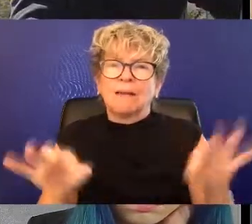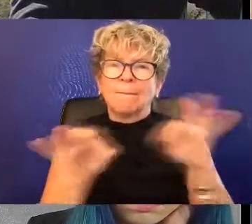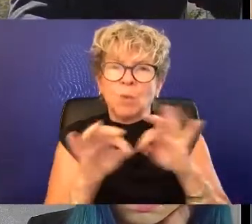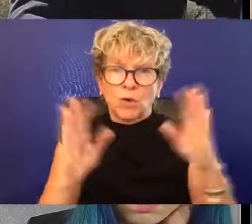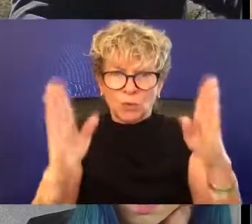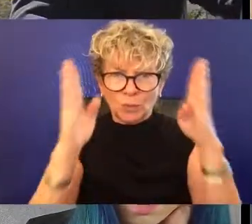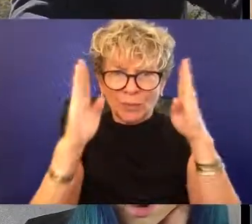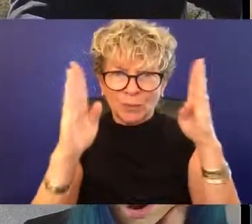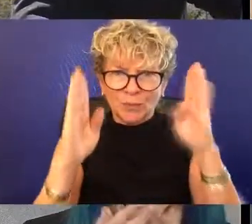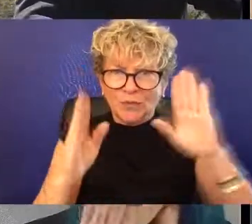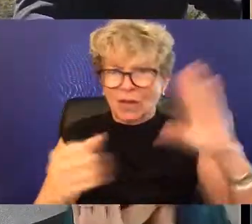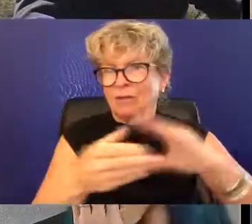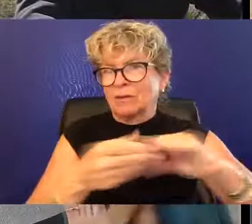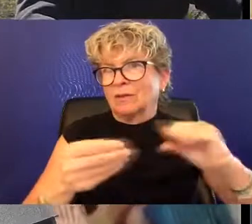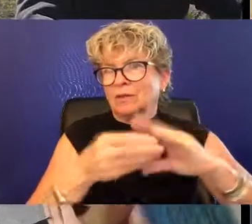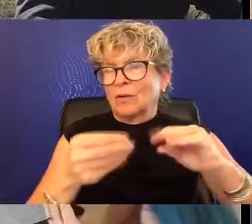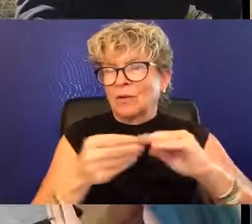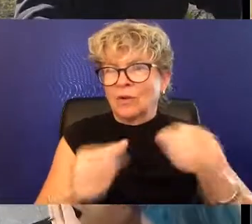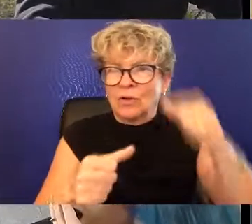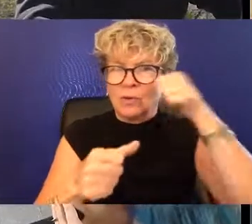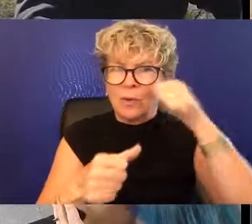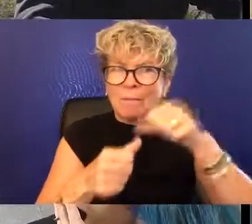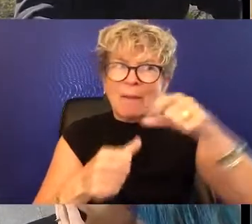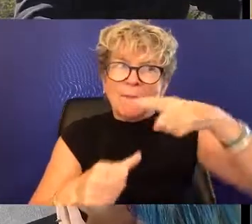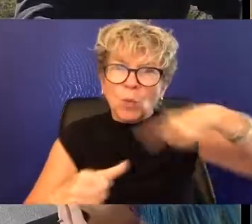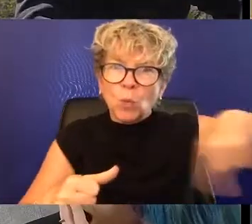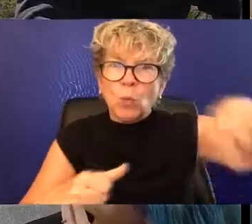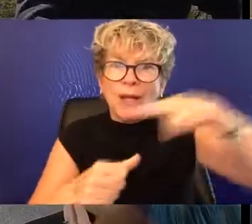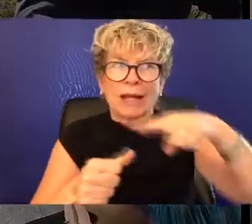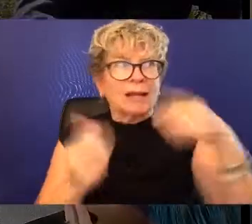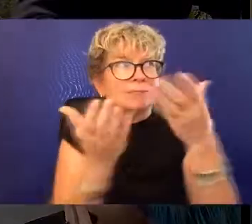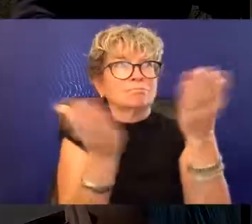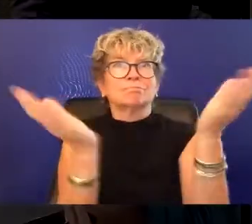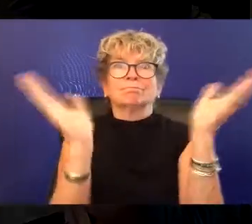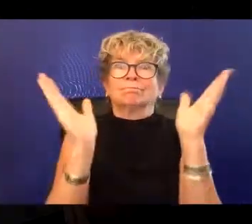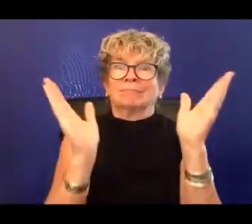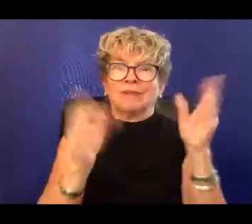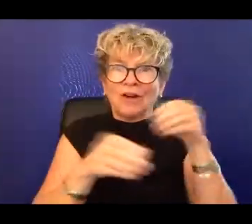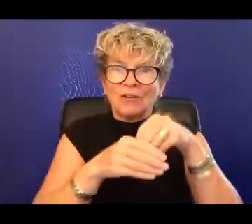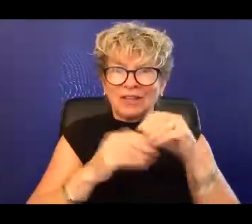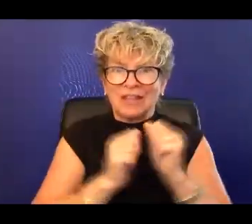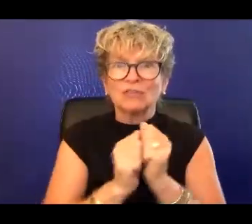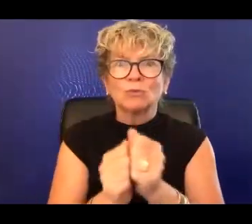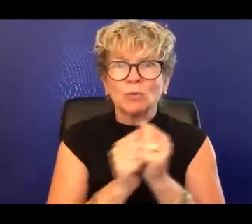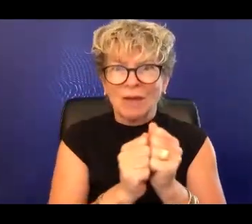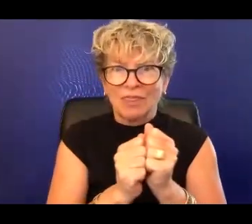passing judgment or getting angry. Remember, we're all in this together.